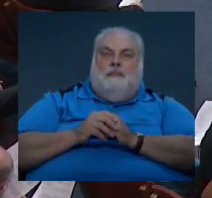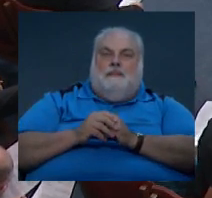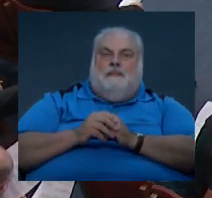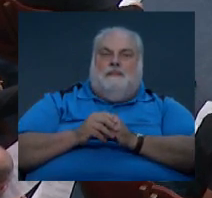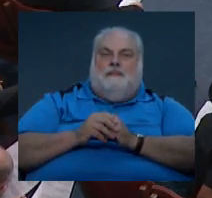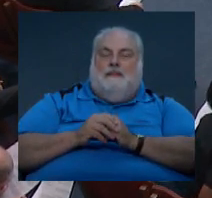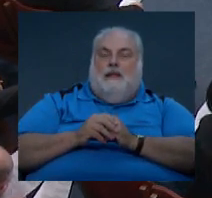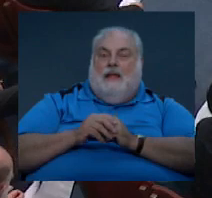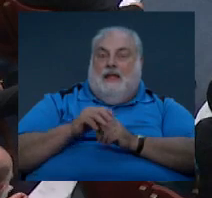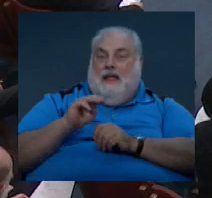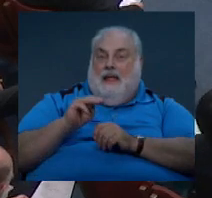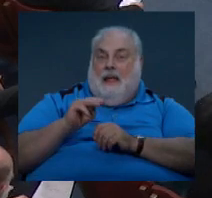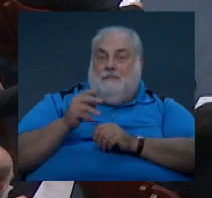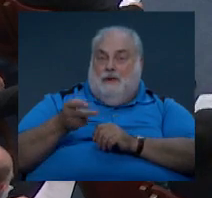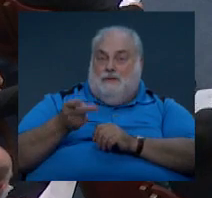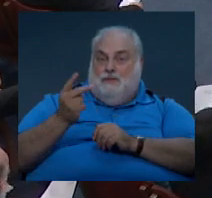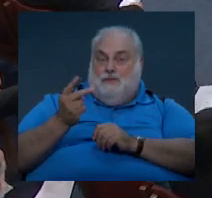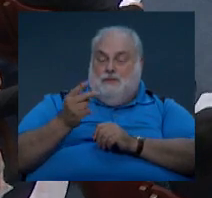That was M2.